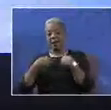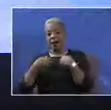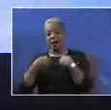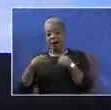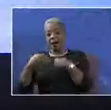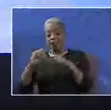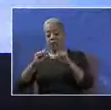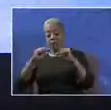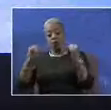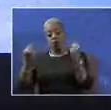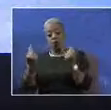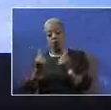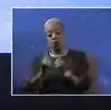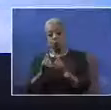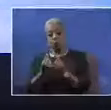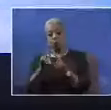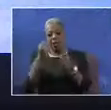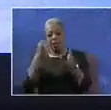Verse 10.